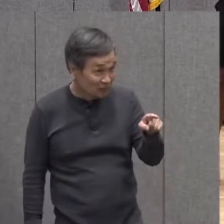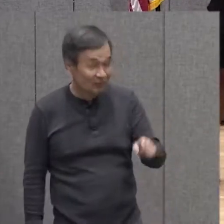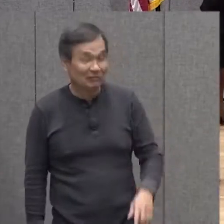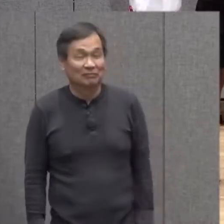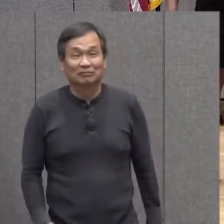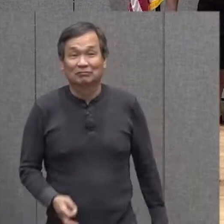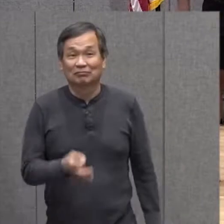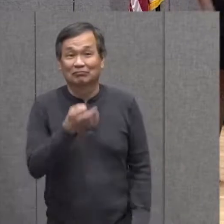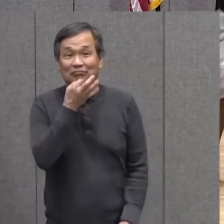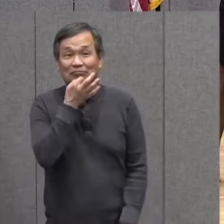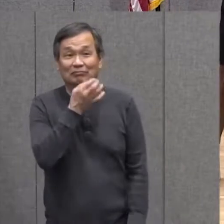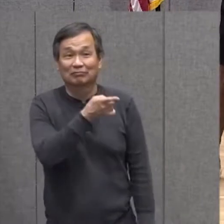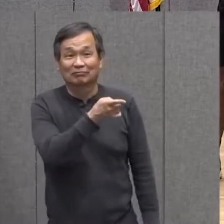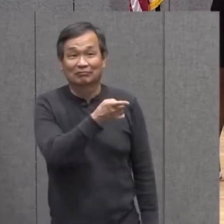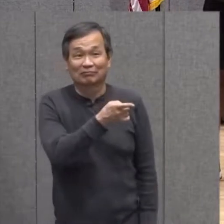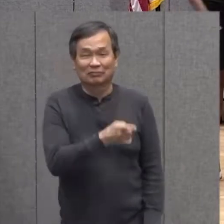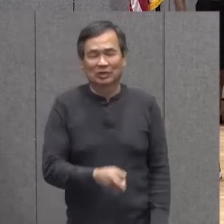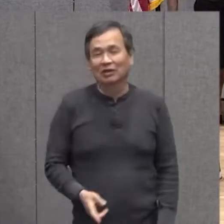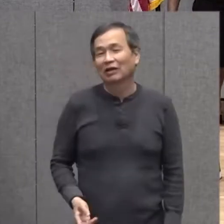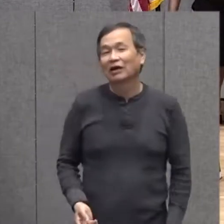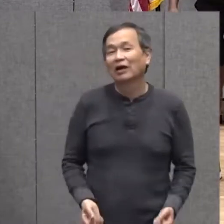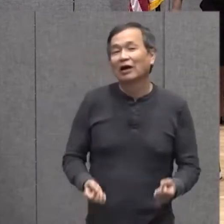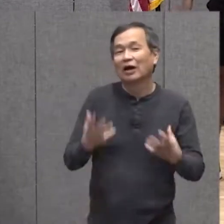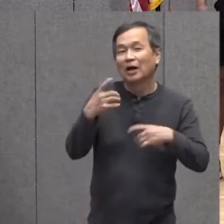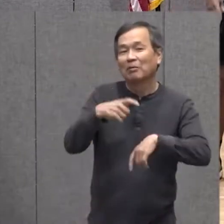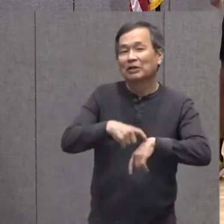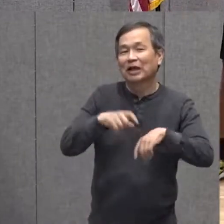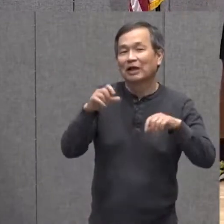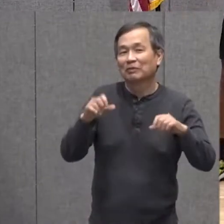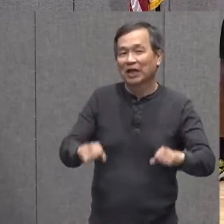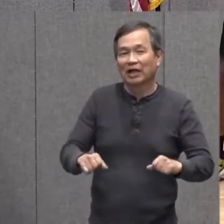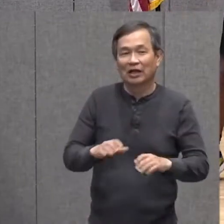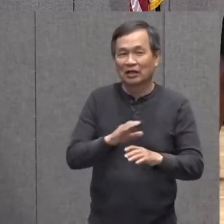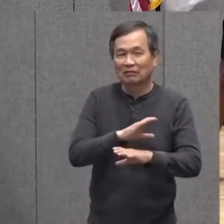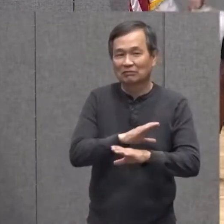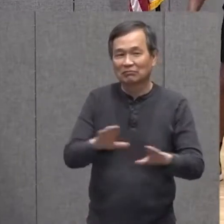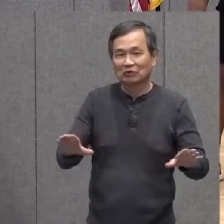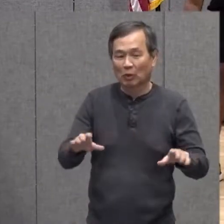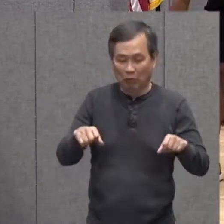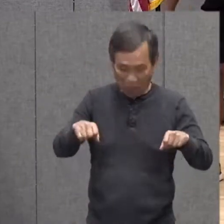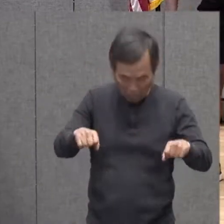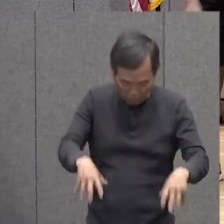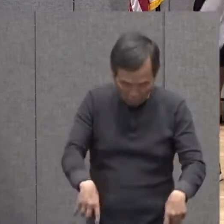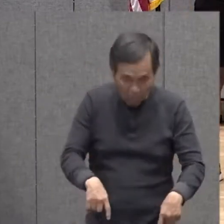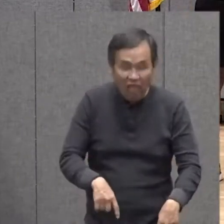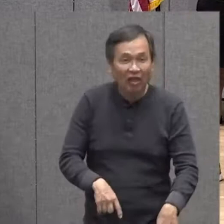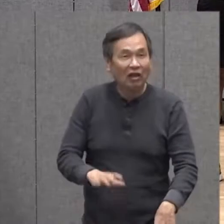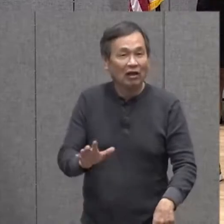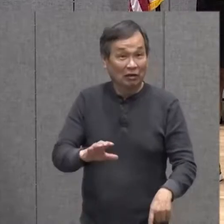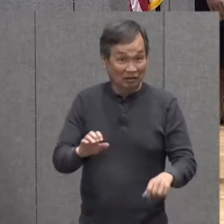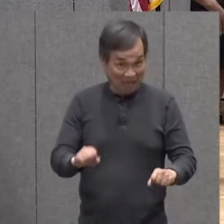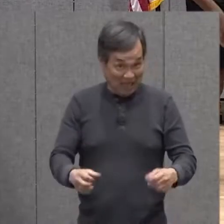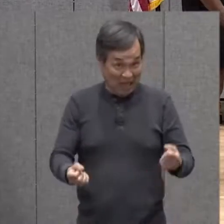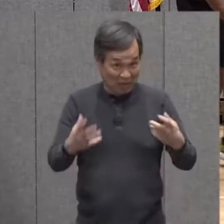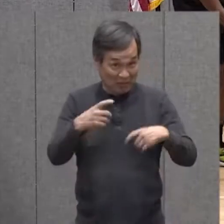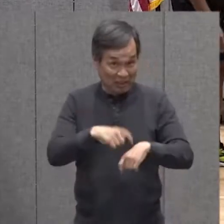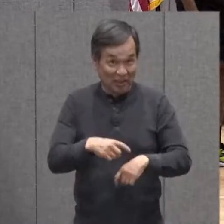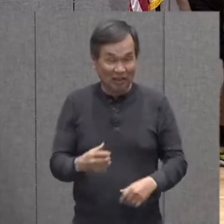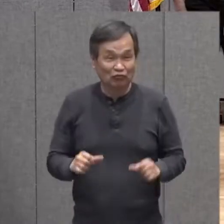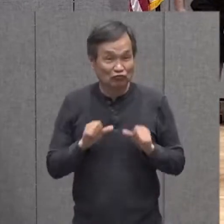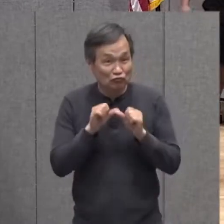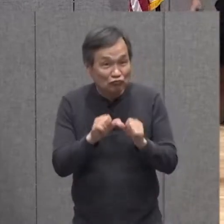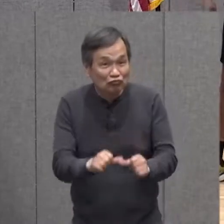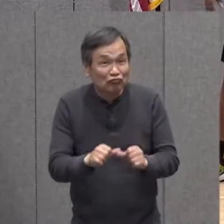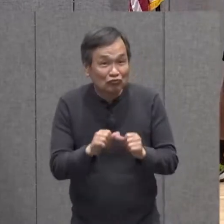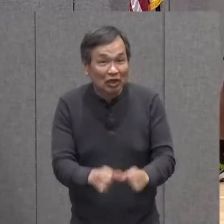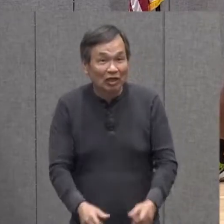nuestro cuerpo. How many times are you able to keep the plastic bag in the air without it hitting the floor? Can you throw it back